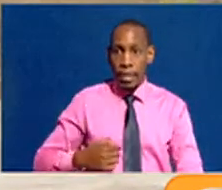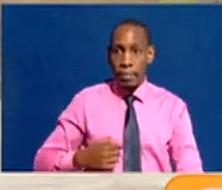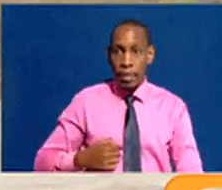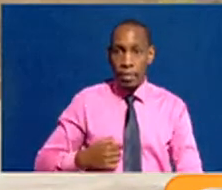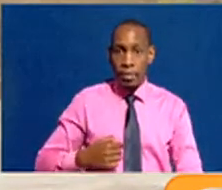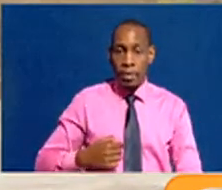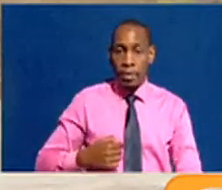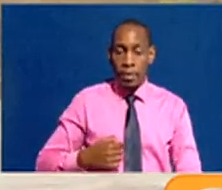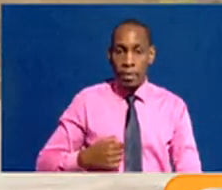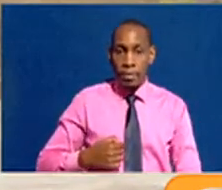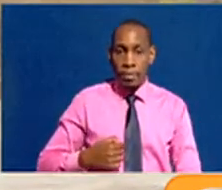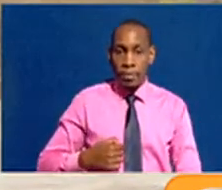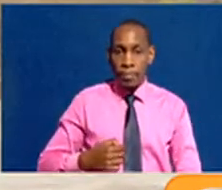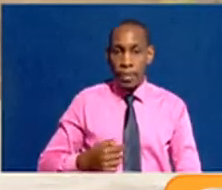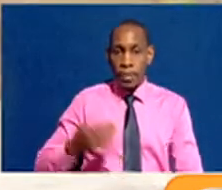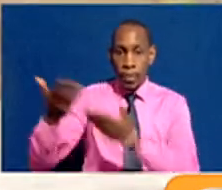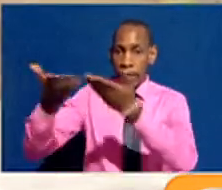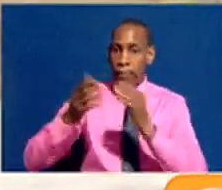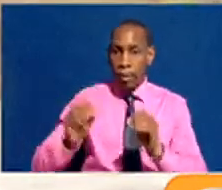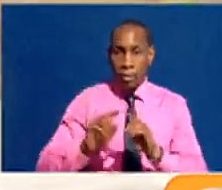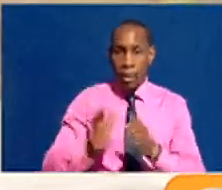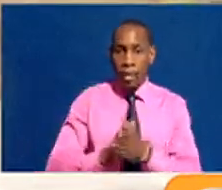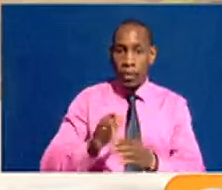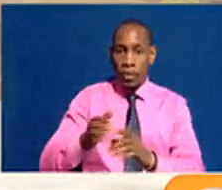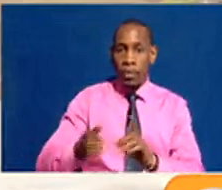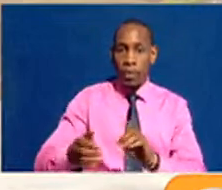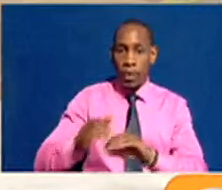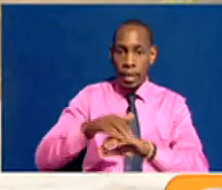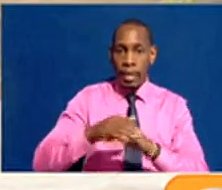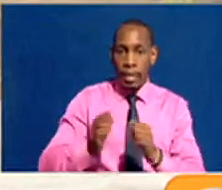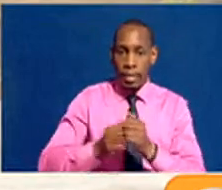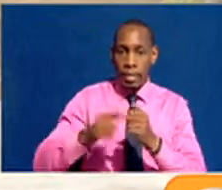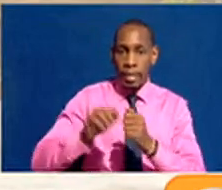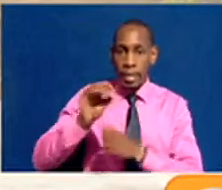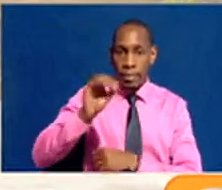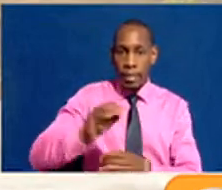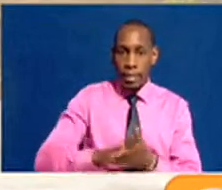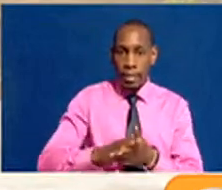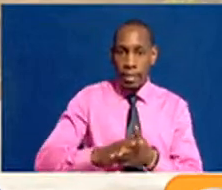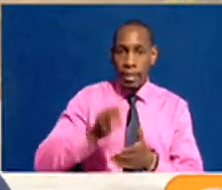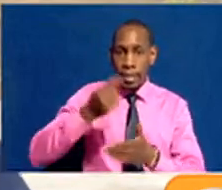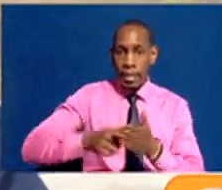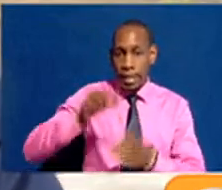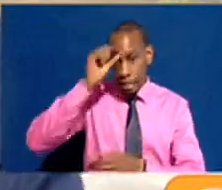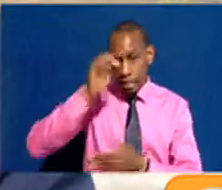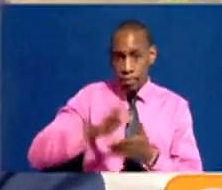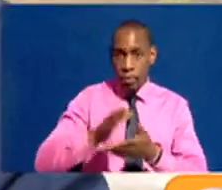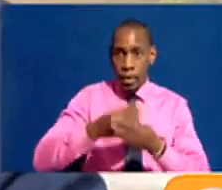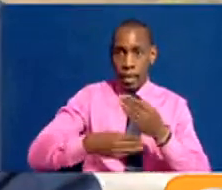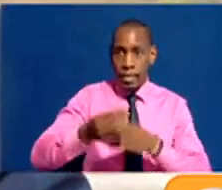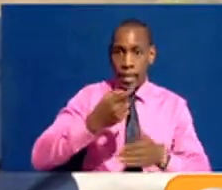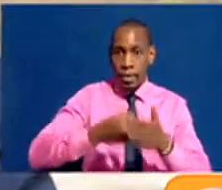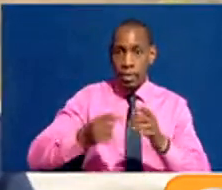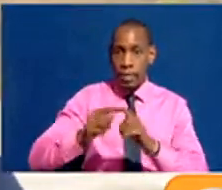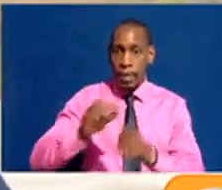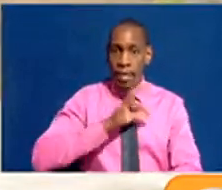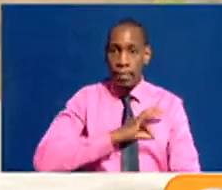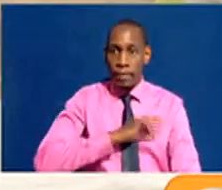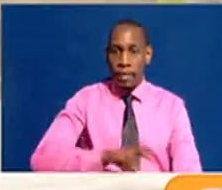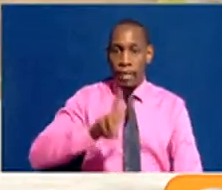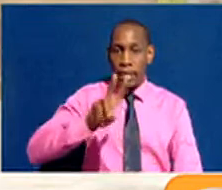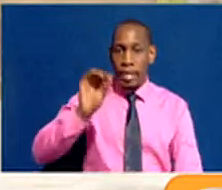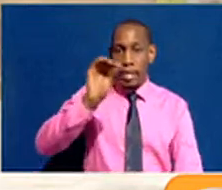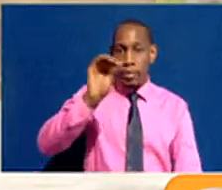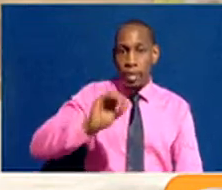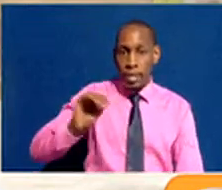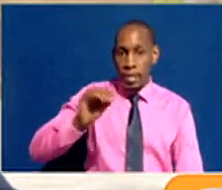get anything, but they get 16% or 15% rebate from the government. So they sell it cost to cost, but their profit margin is 15%